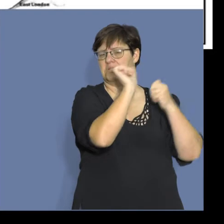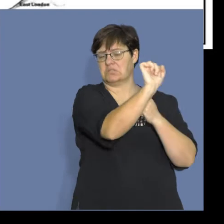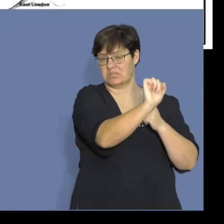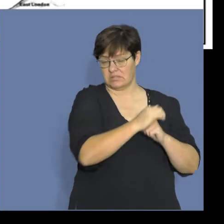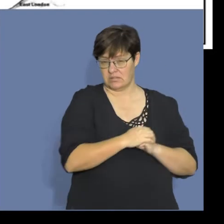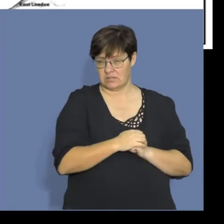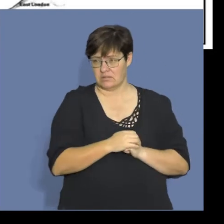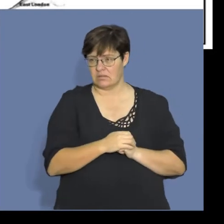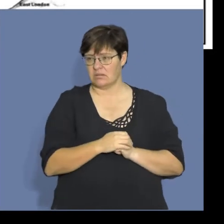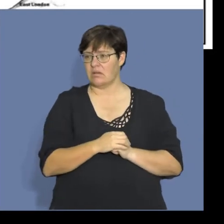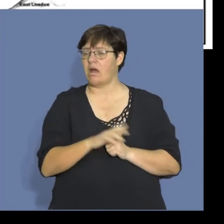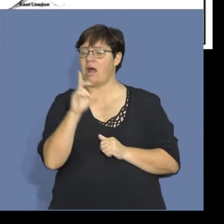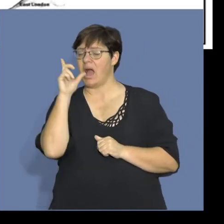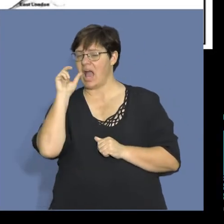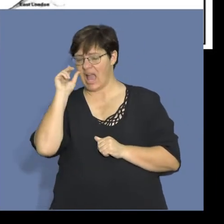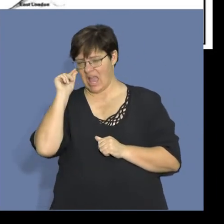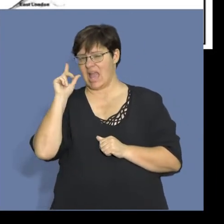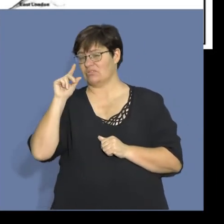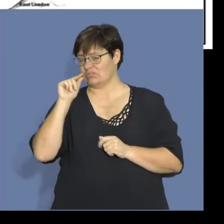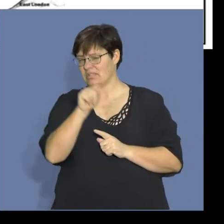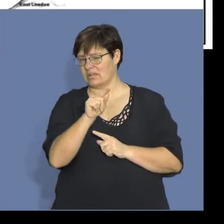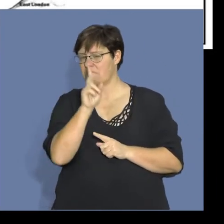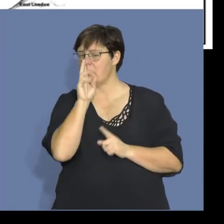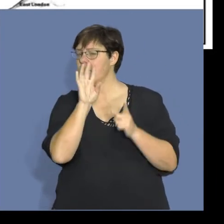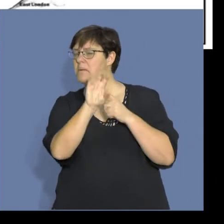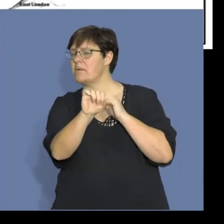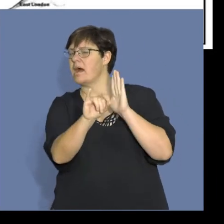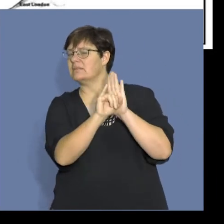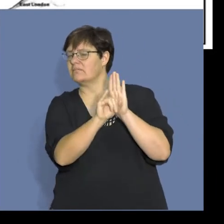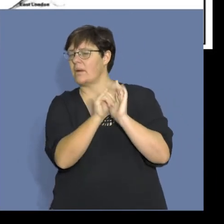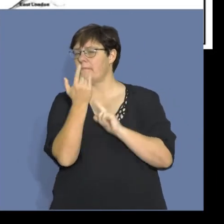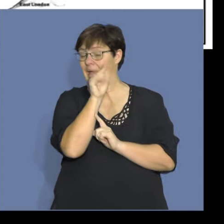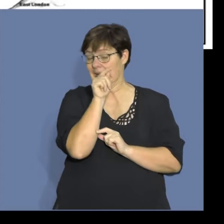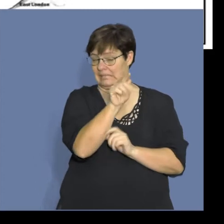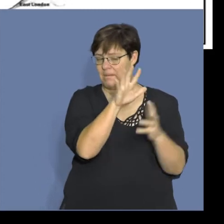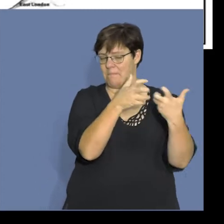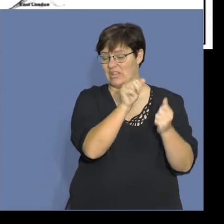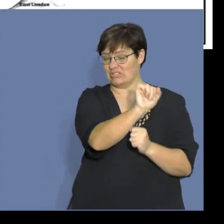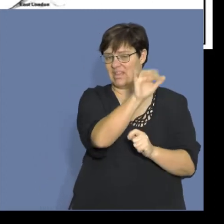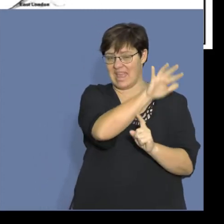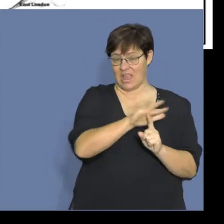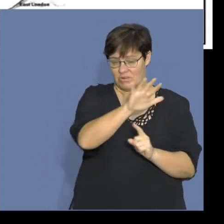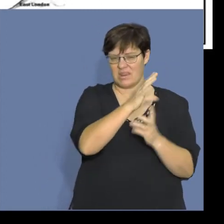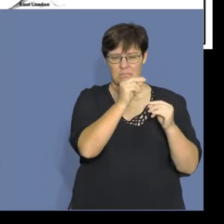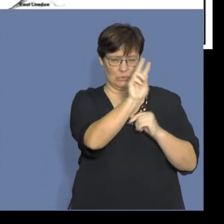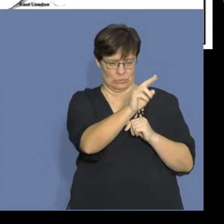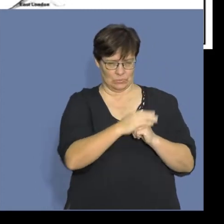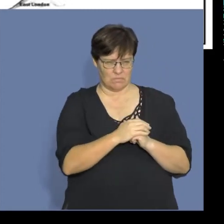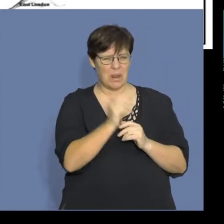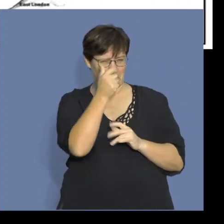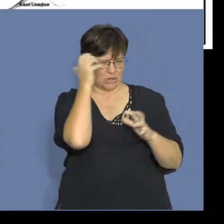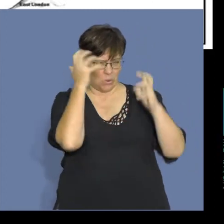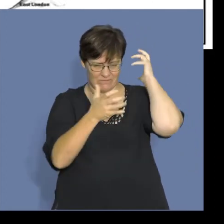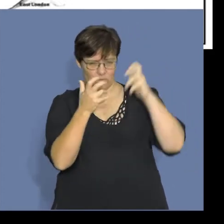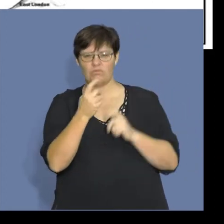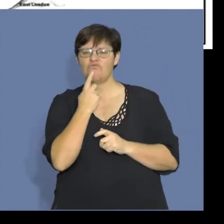here. Again, a very interesting example would be to be able to identify the plant species. And this is area number 2. It does get